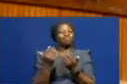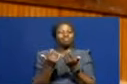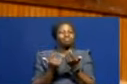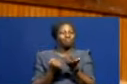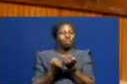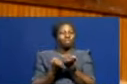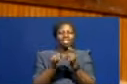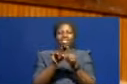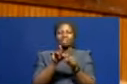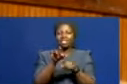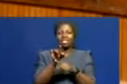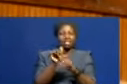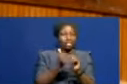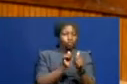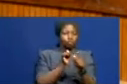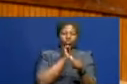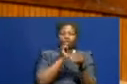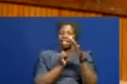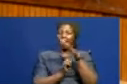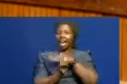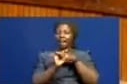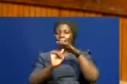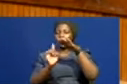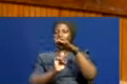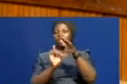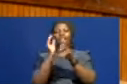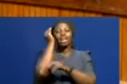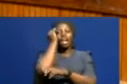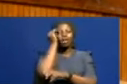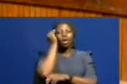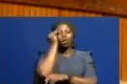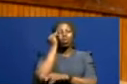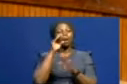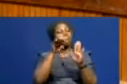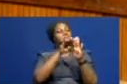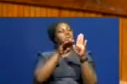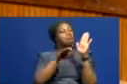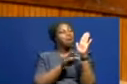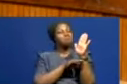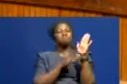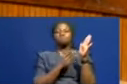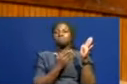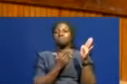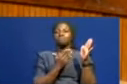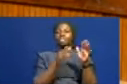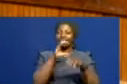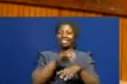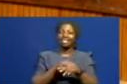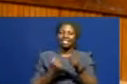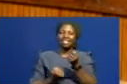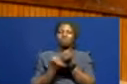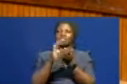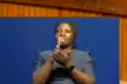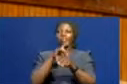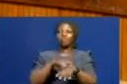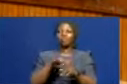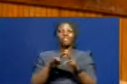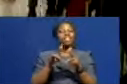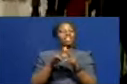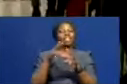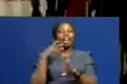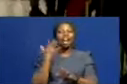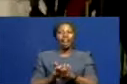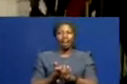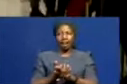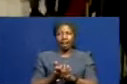not under Ministry of Education calendar, getting support sometimes is very, very